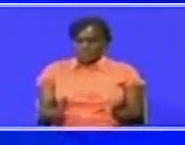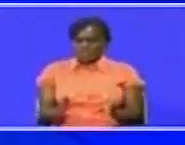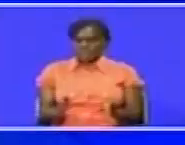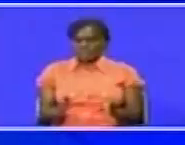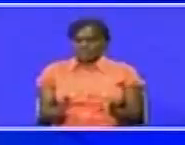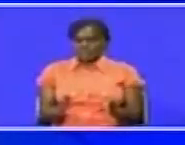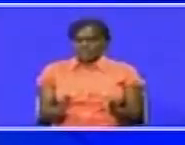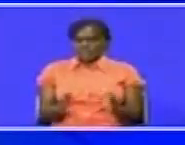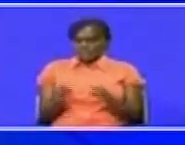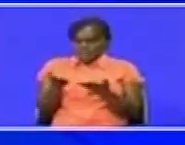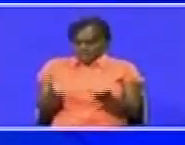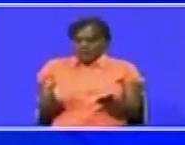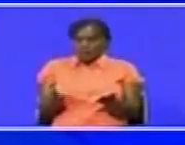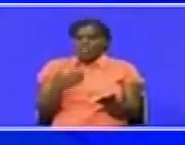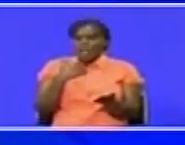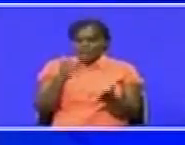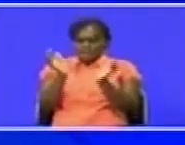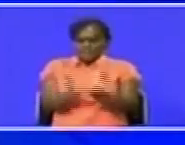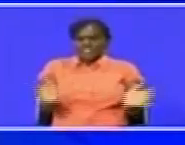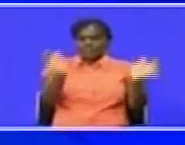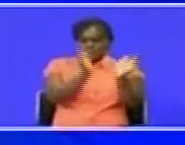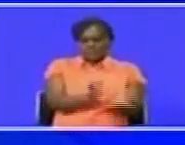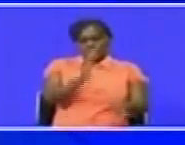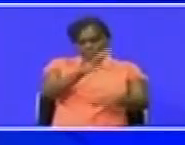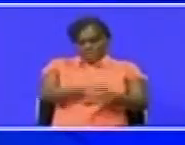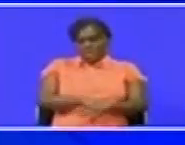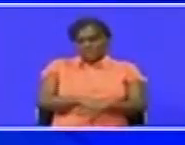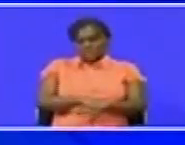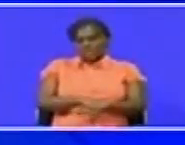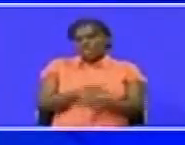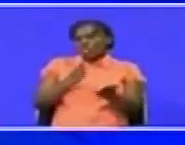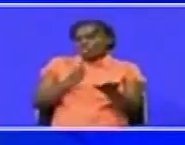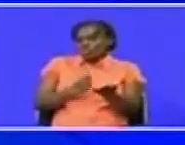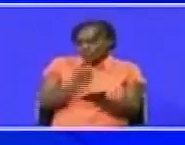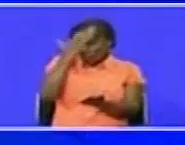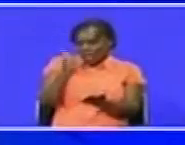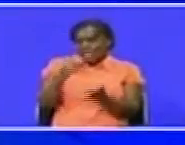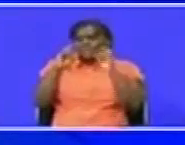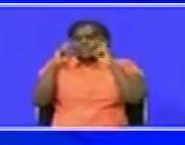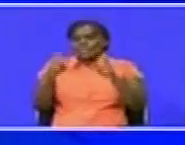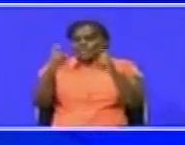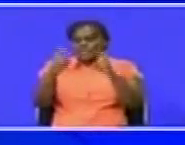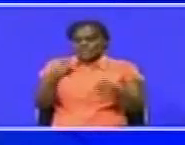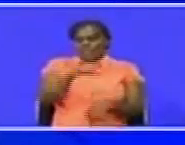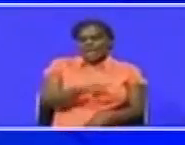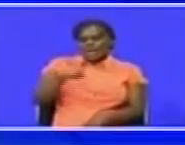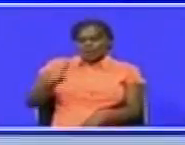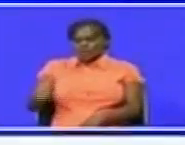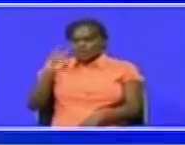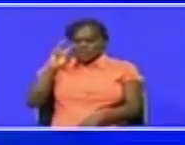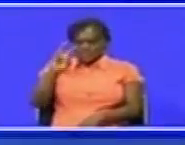reports, the evictees are now bearing the brunt of punishment being meted on them for sins committed by the landlords. Take a